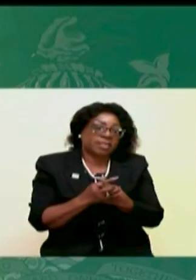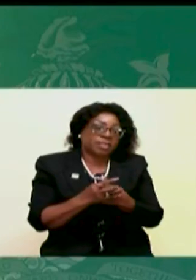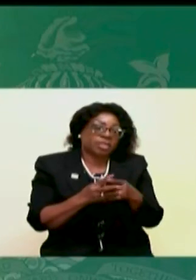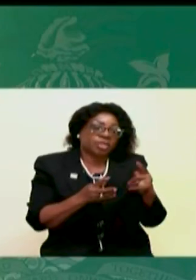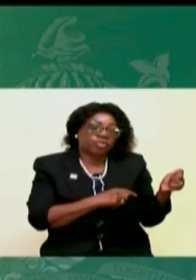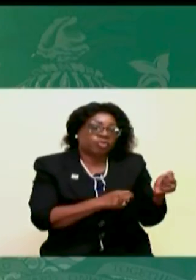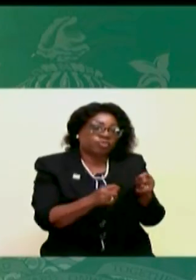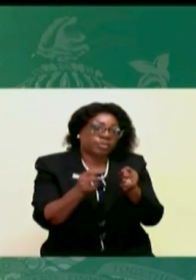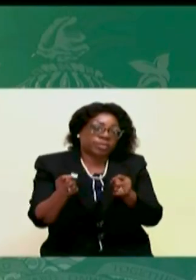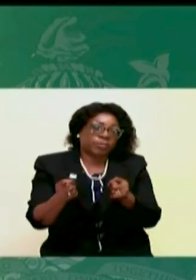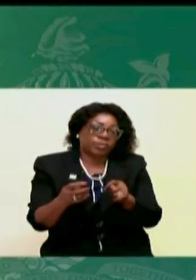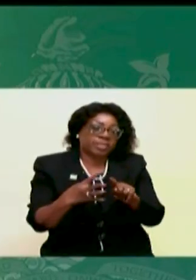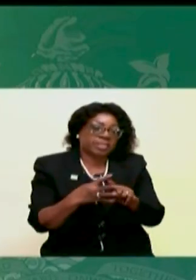We started this rebound.